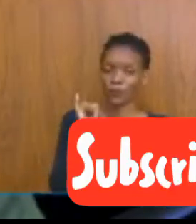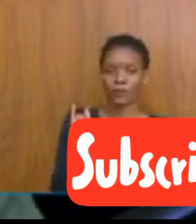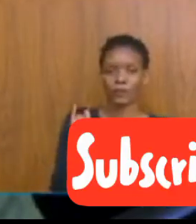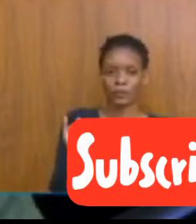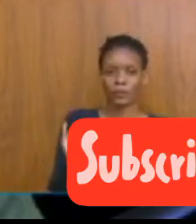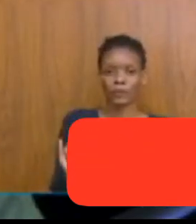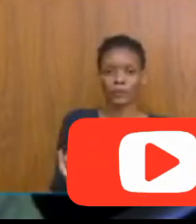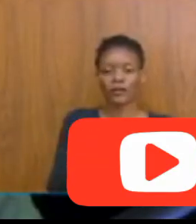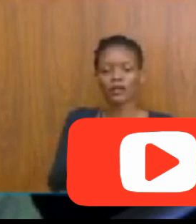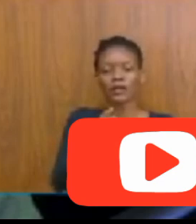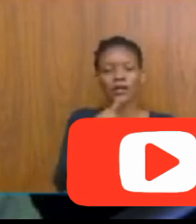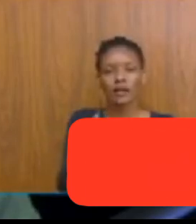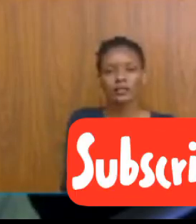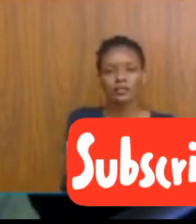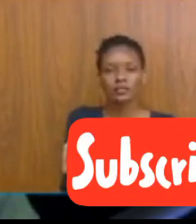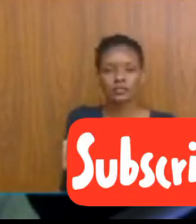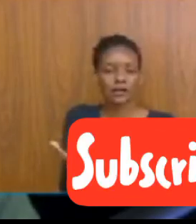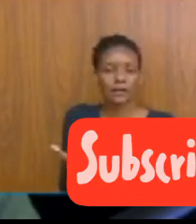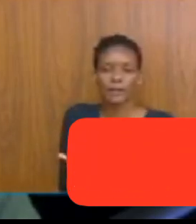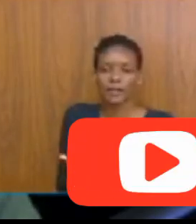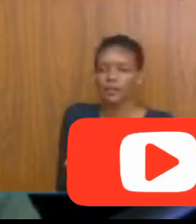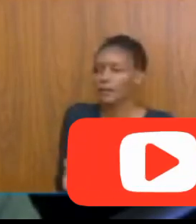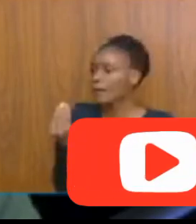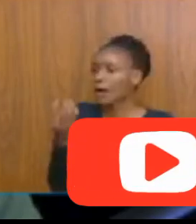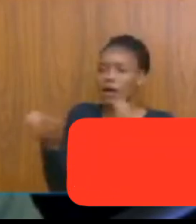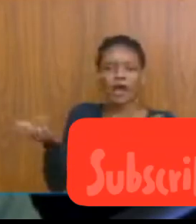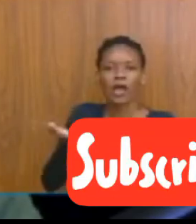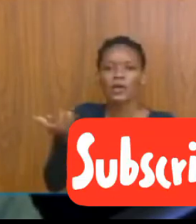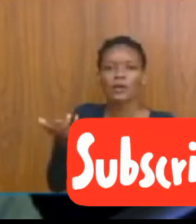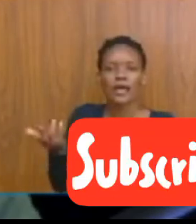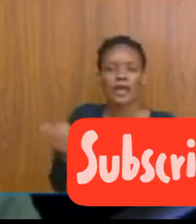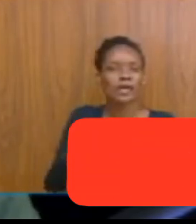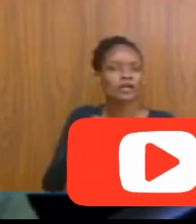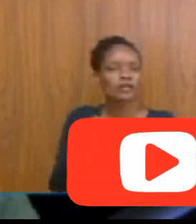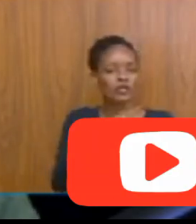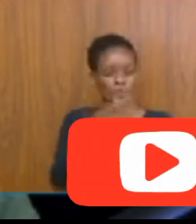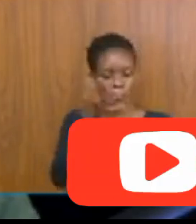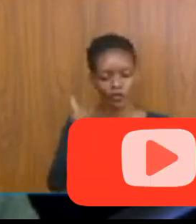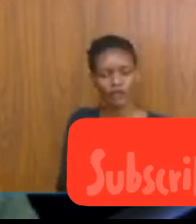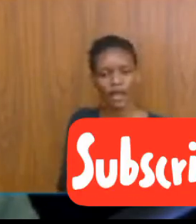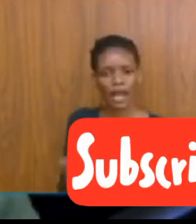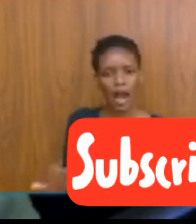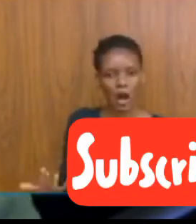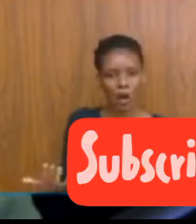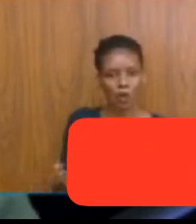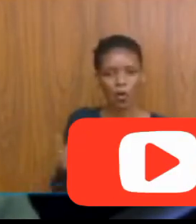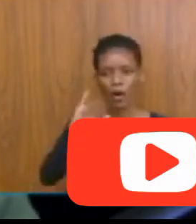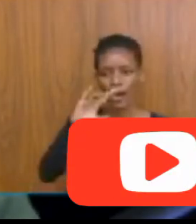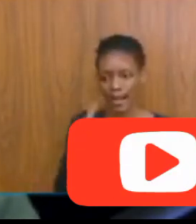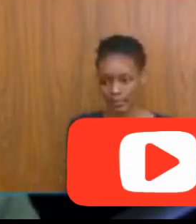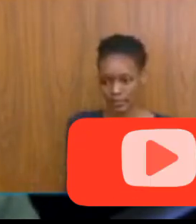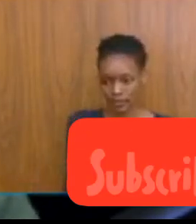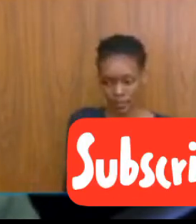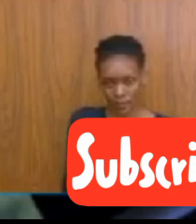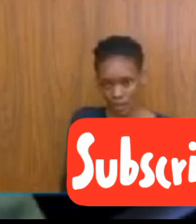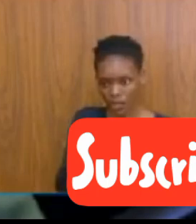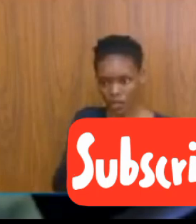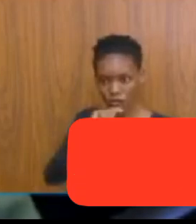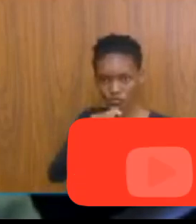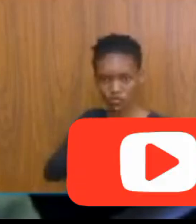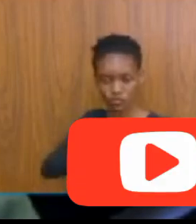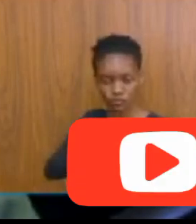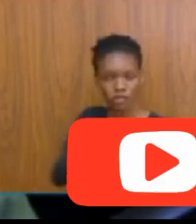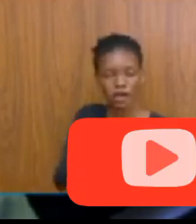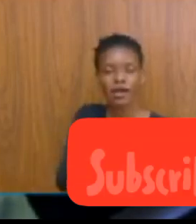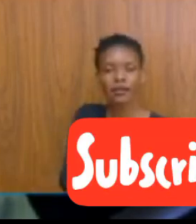be found anywhere. How do you then verify to say this ID number, indeed, this person who signed it is the one